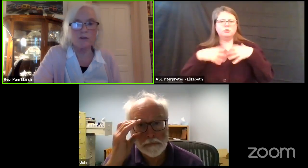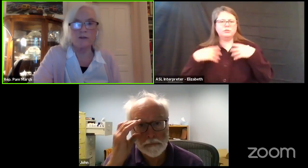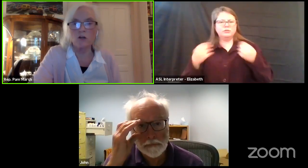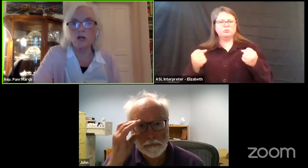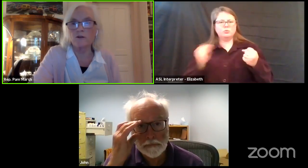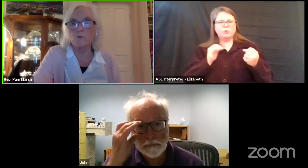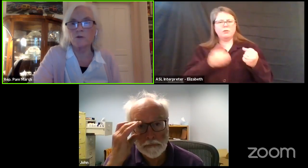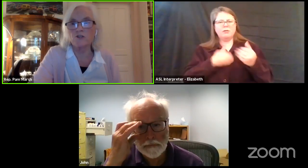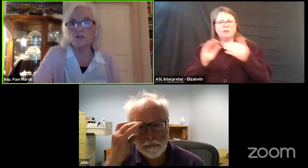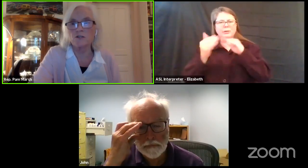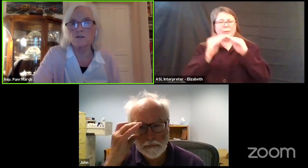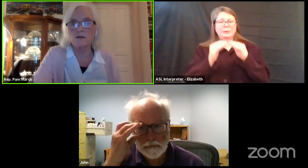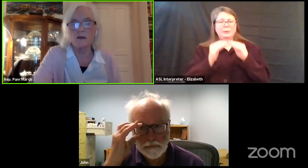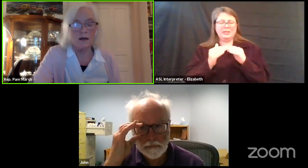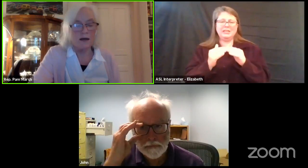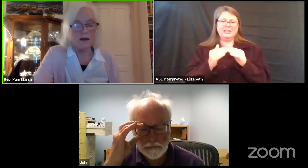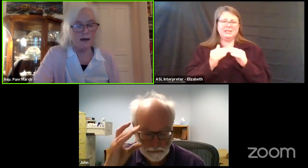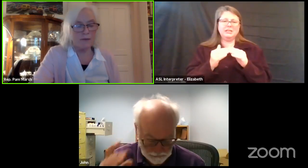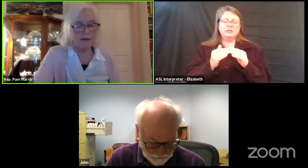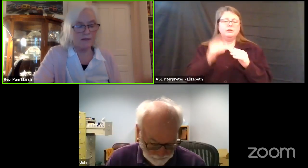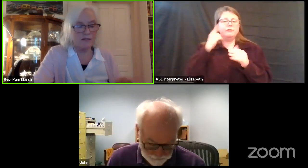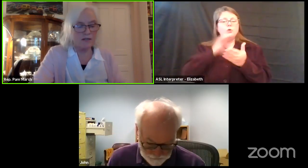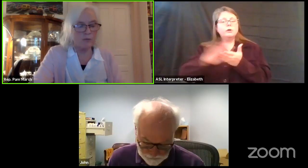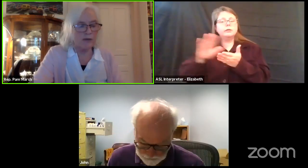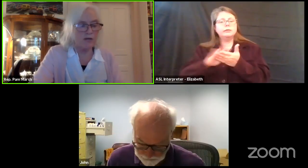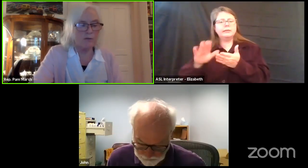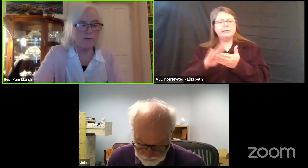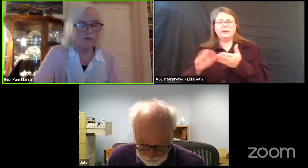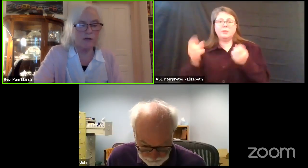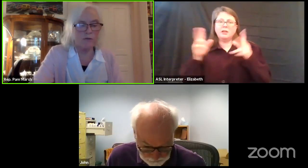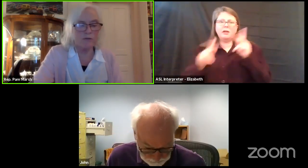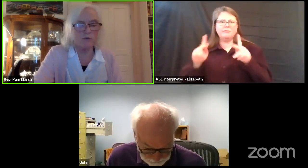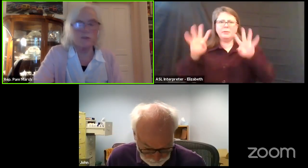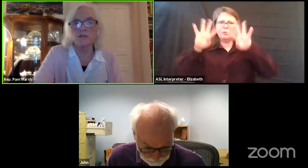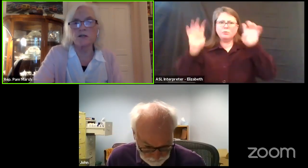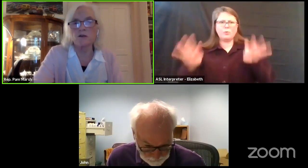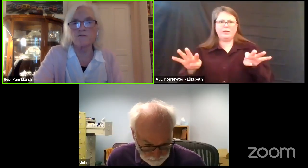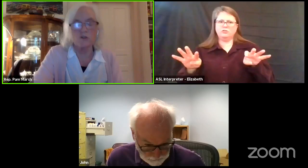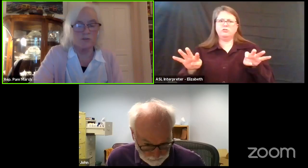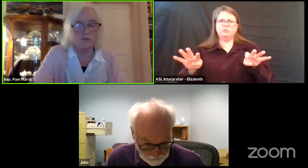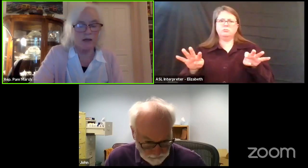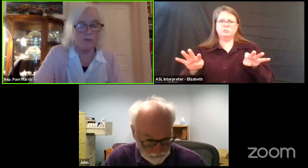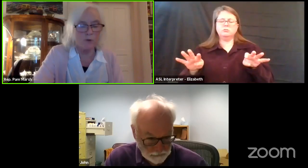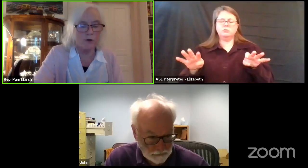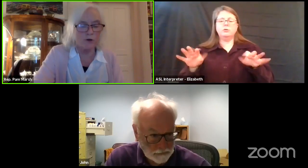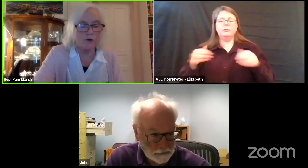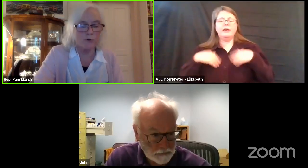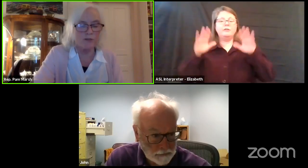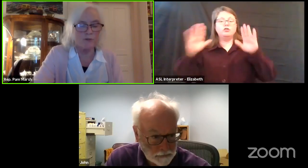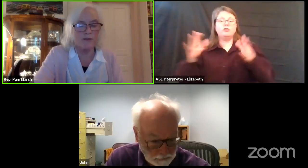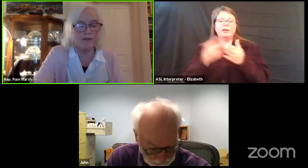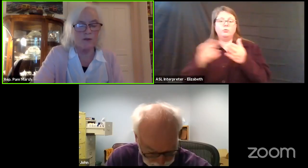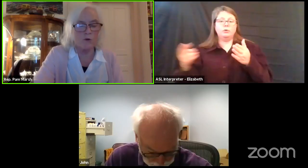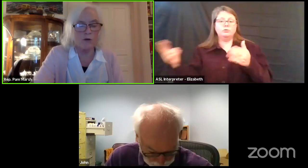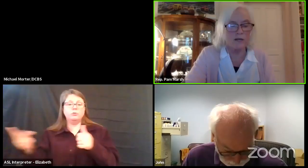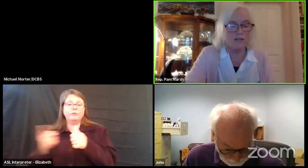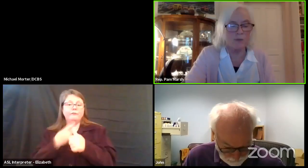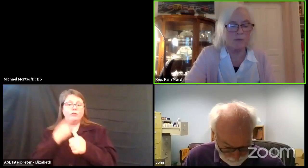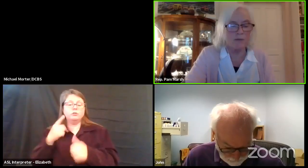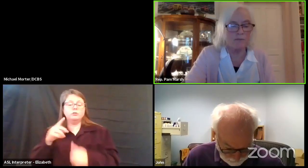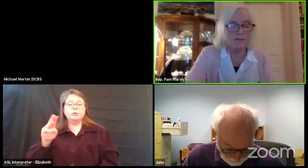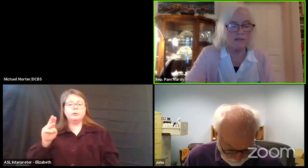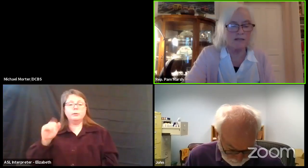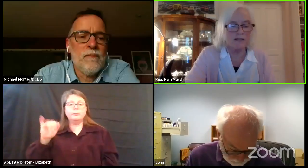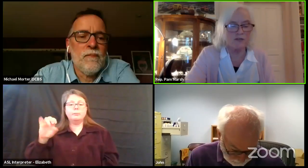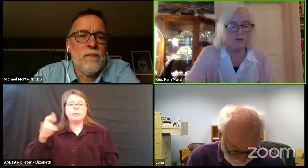We know that there are a lot of questions about this, and we have a couple of great resources here. First, Michael Mortar, who is with the Oregon